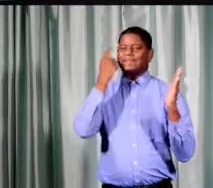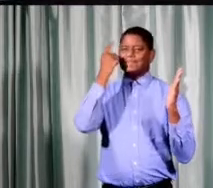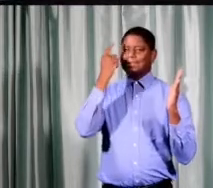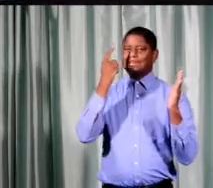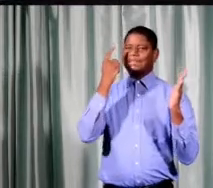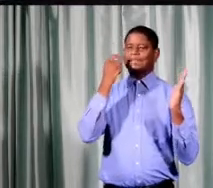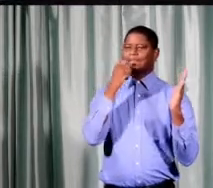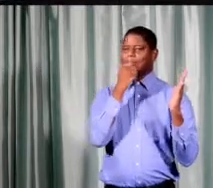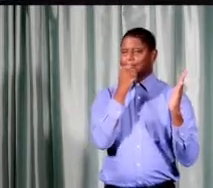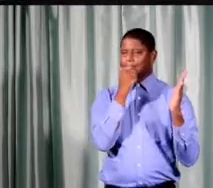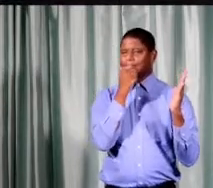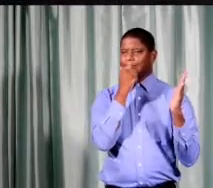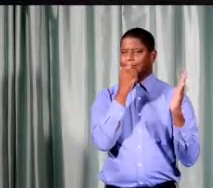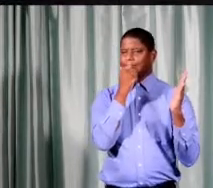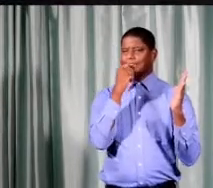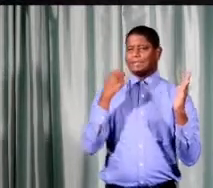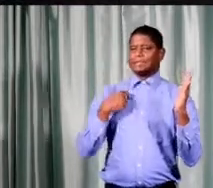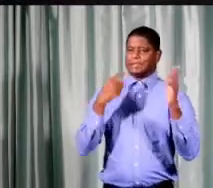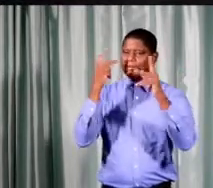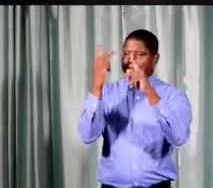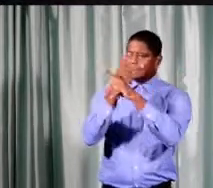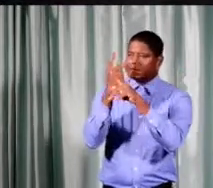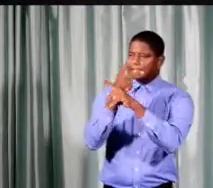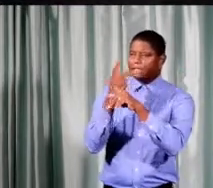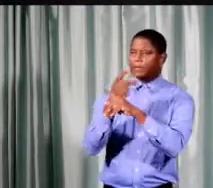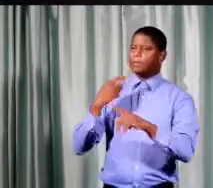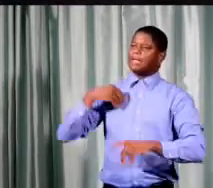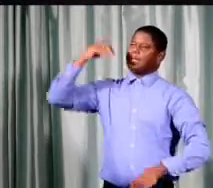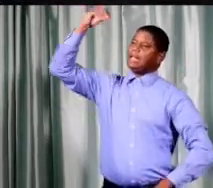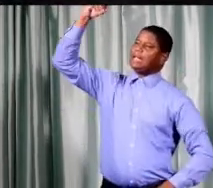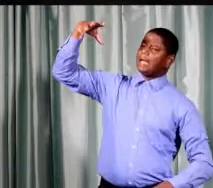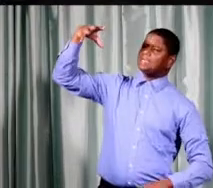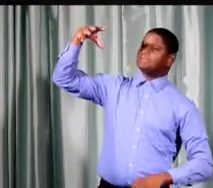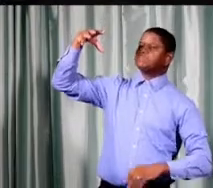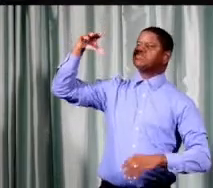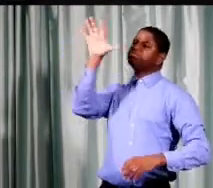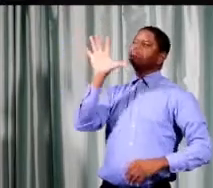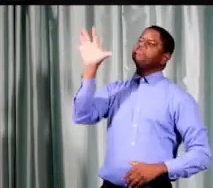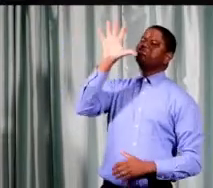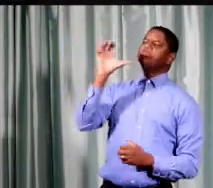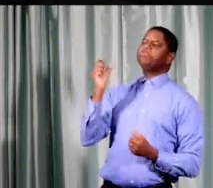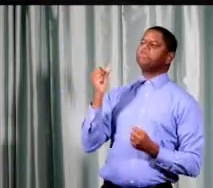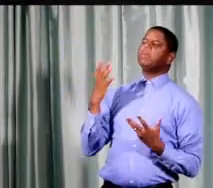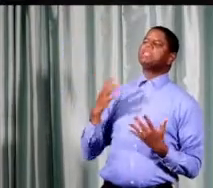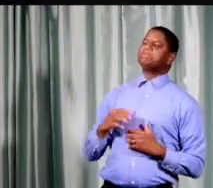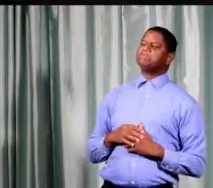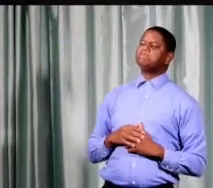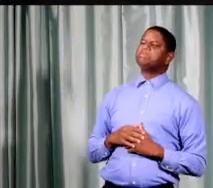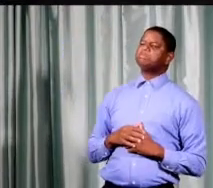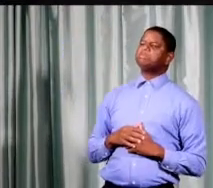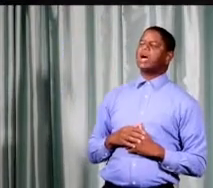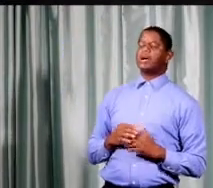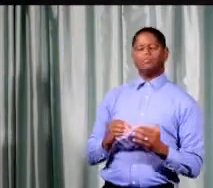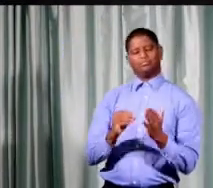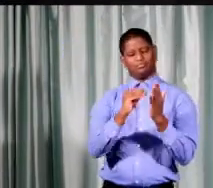Whatever complex method you use to get a figure, you guess a figure. You estimate